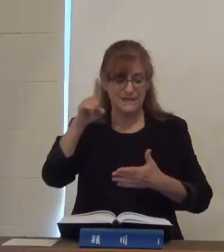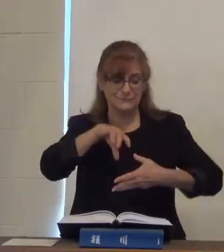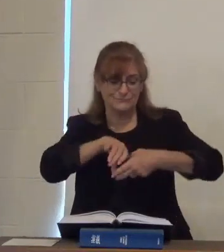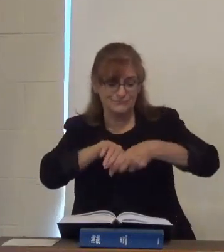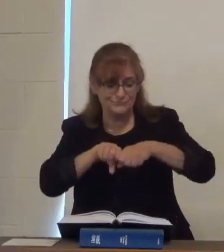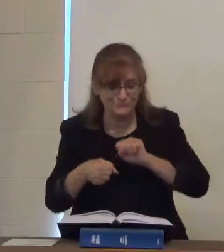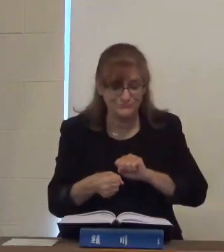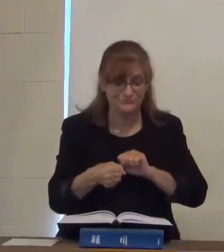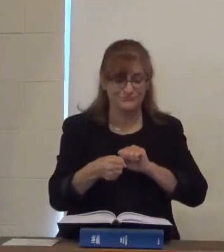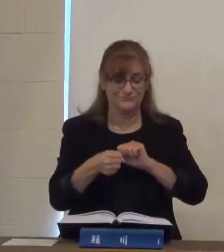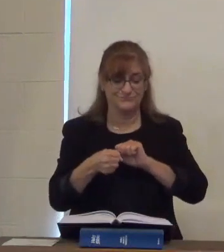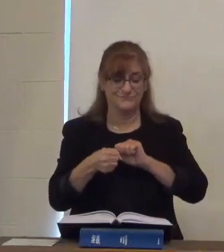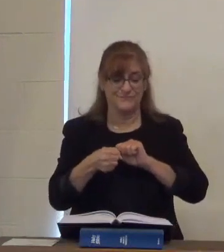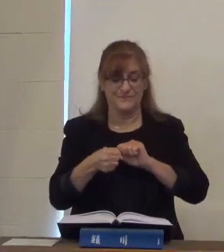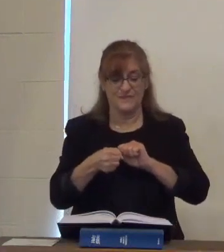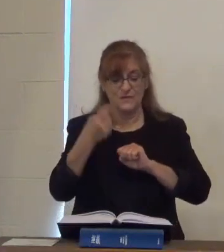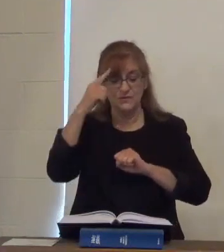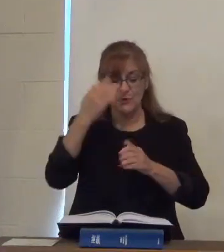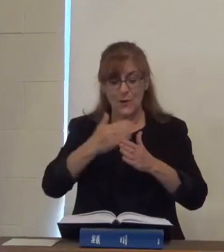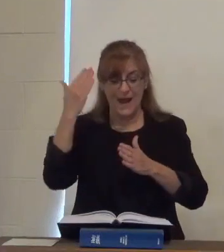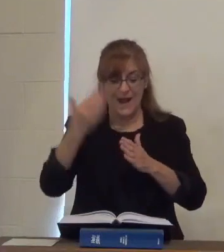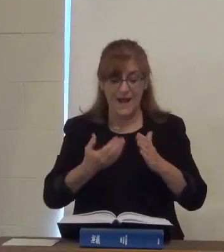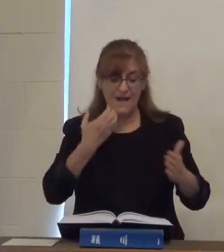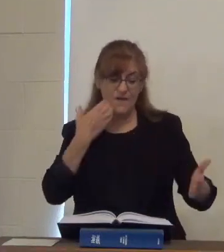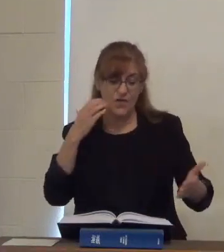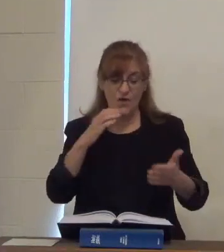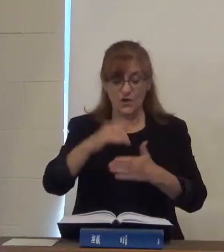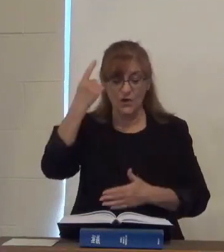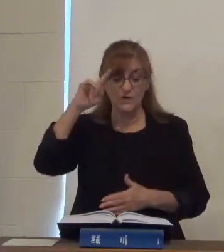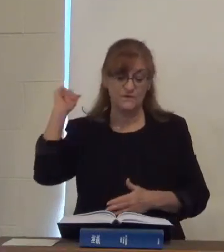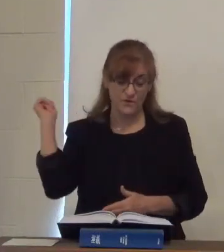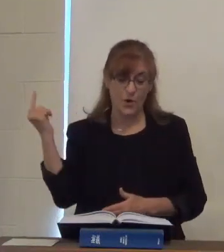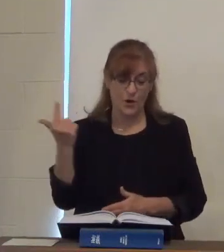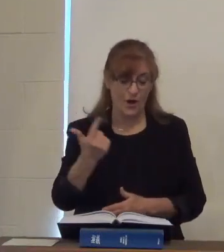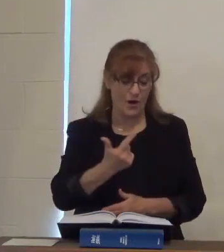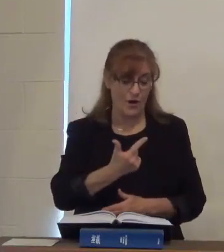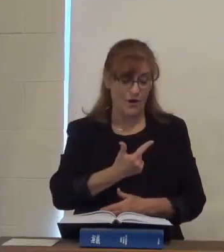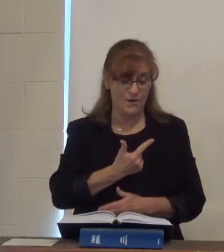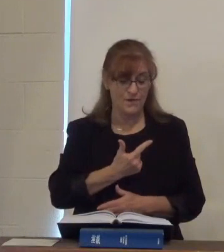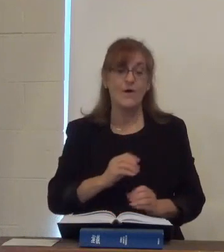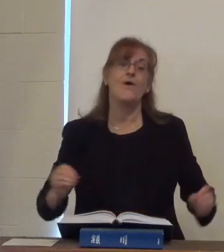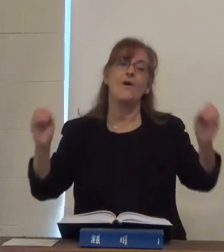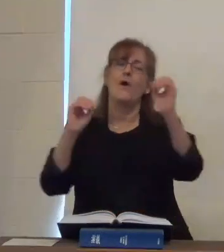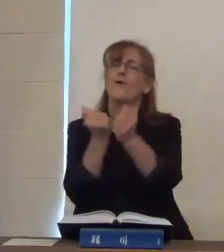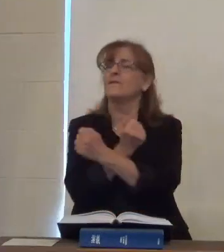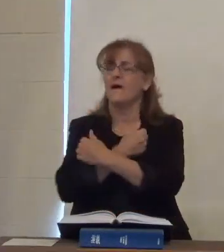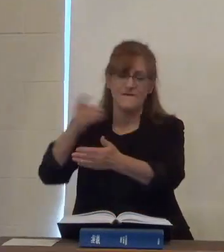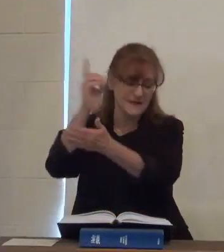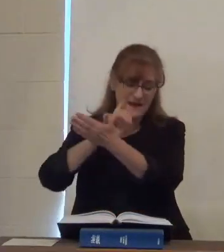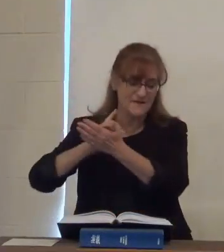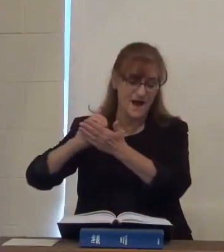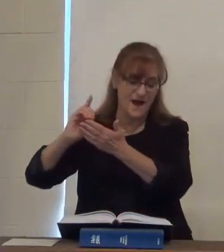was torn to end that curse for all. Oh,